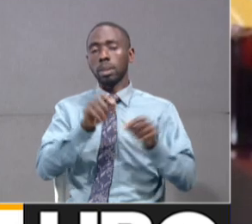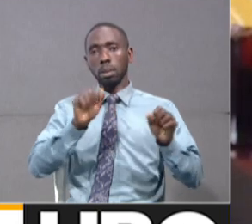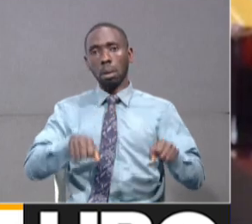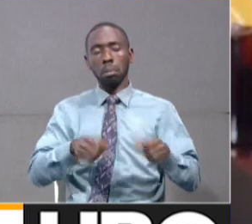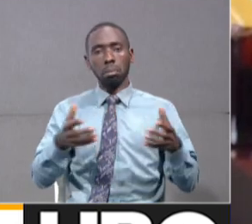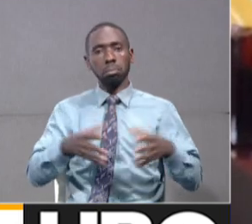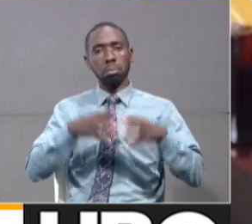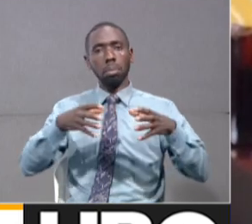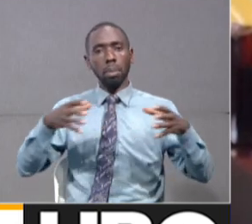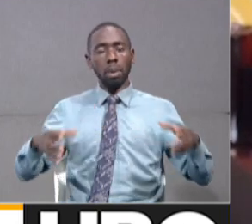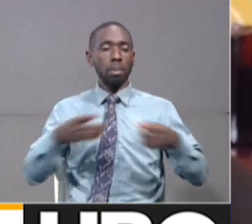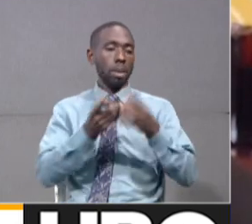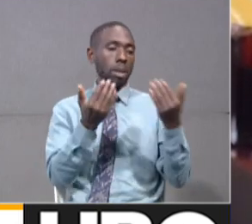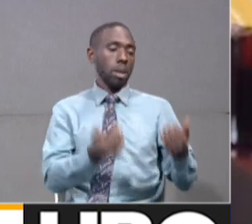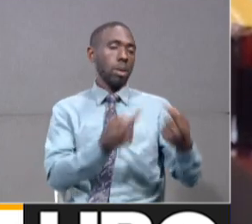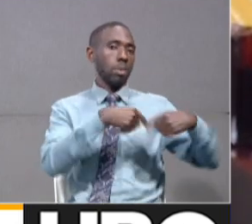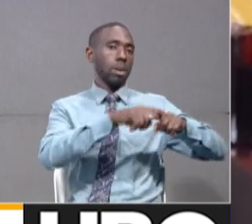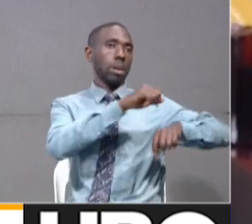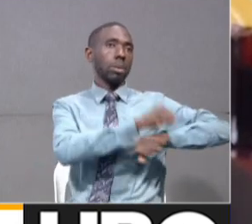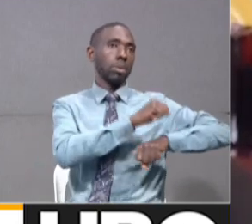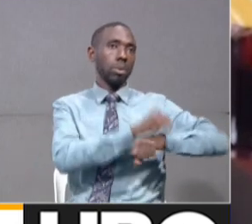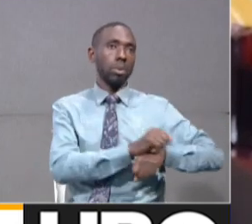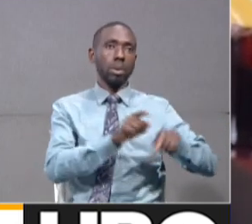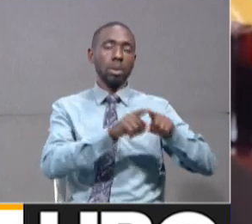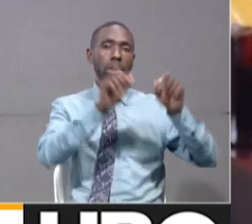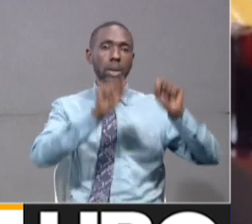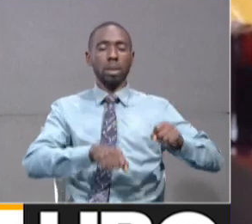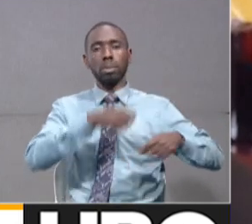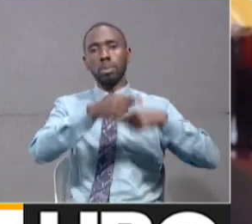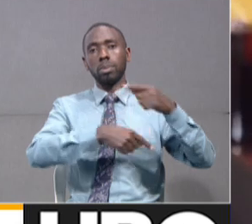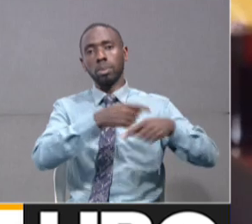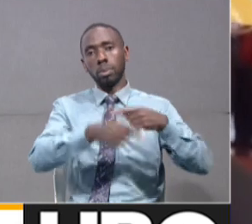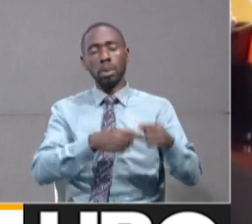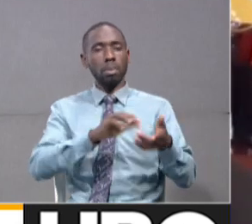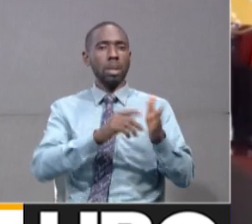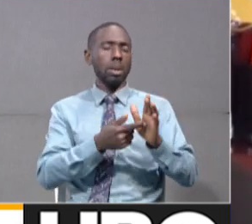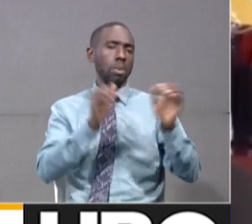them dropped out of school and they are unable to continue. That means we can't tap